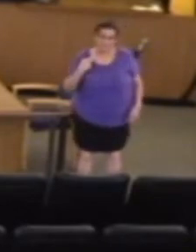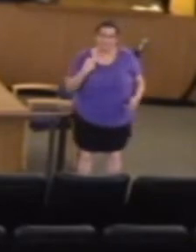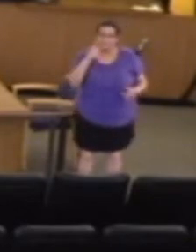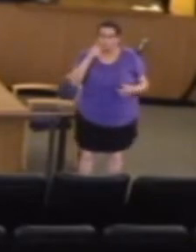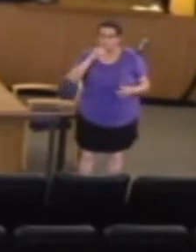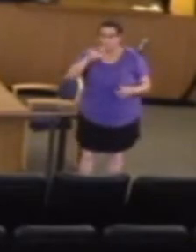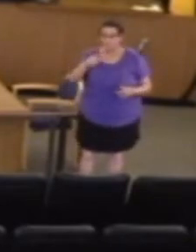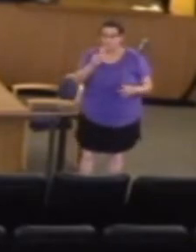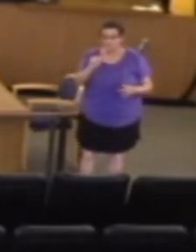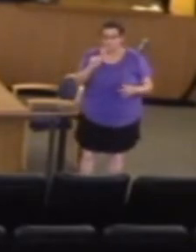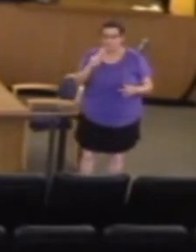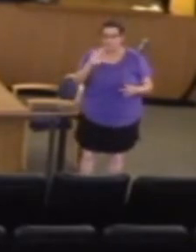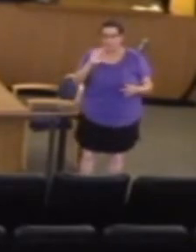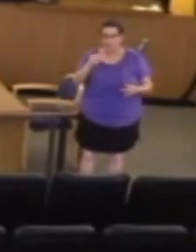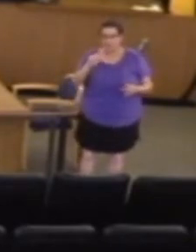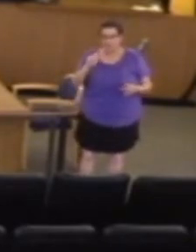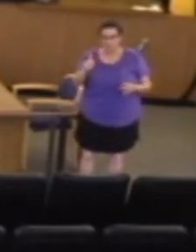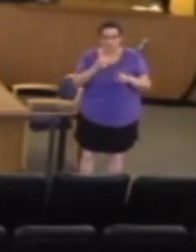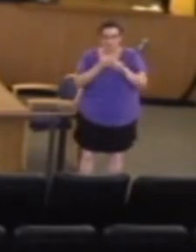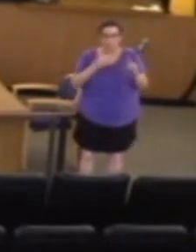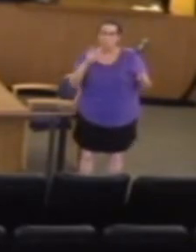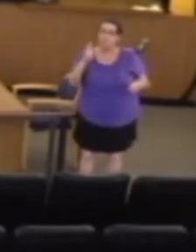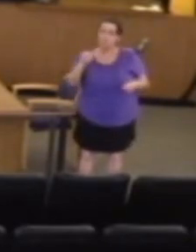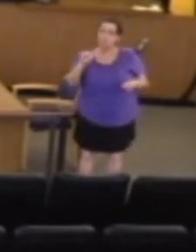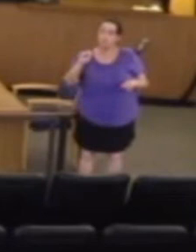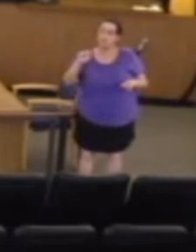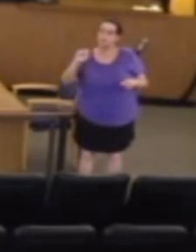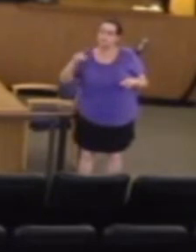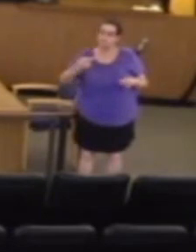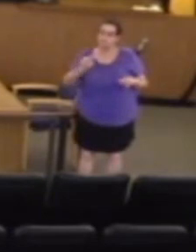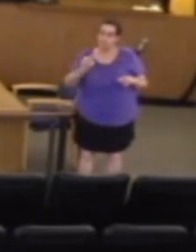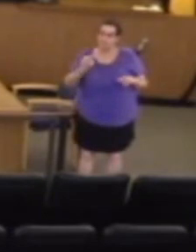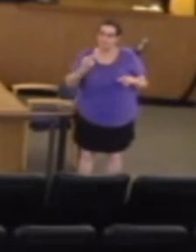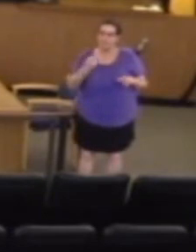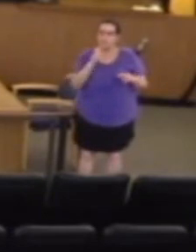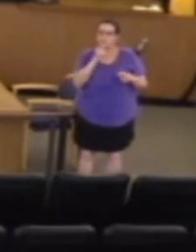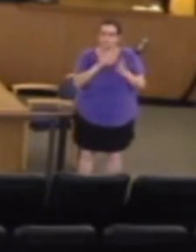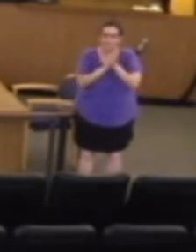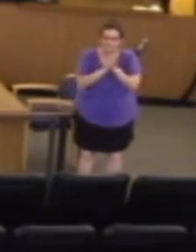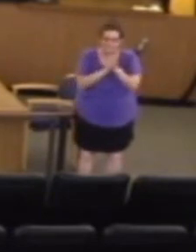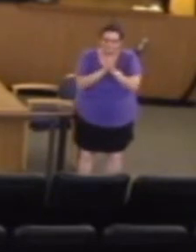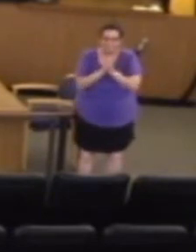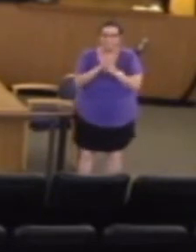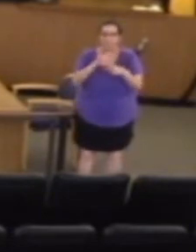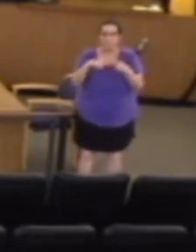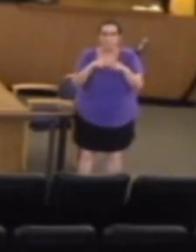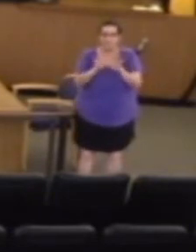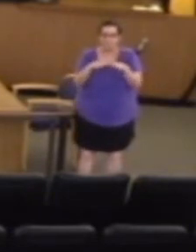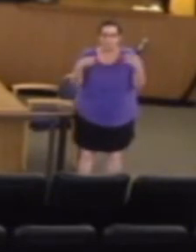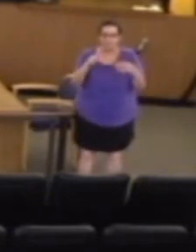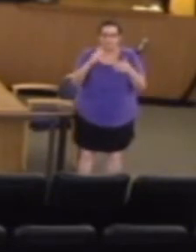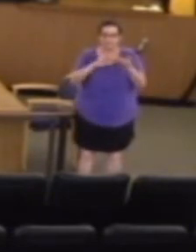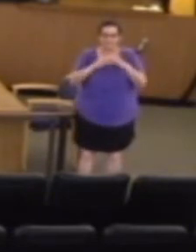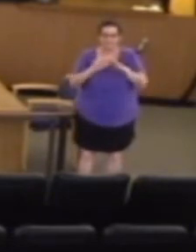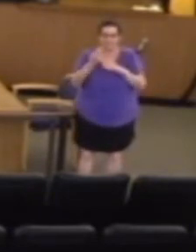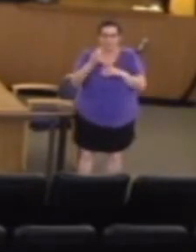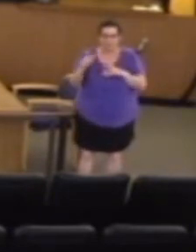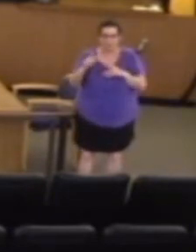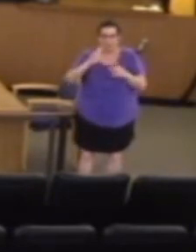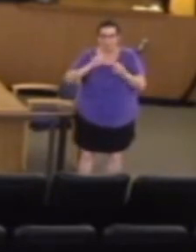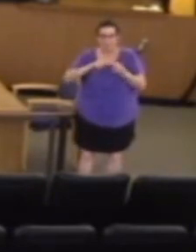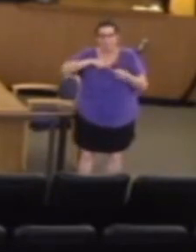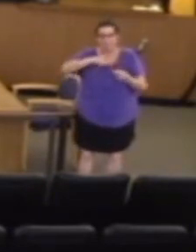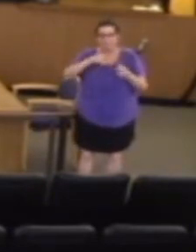Clark from Wanto, New York, who looks forward to the days that town hall reopens. Thank you, and Mr. our Clark. Second and last